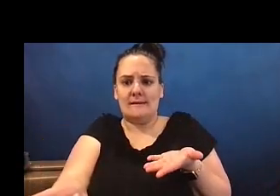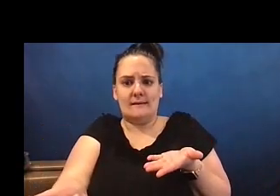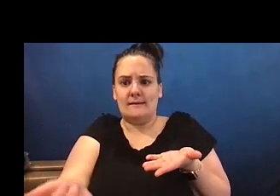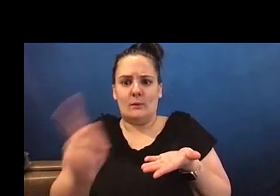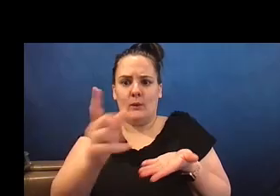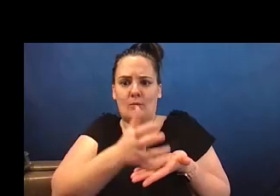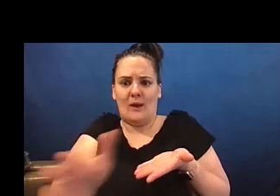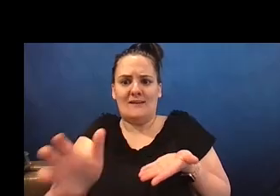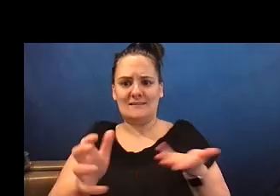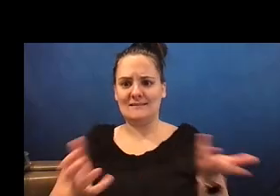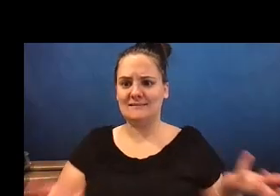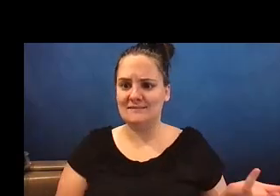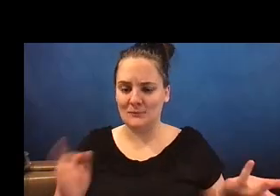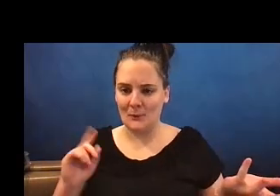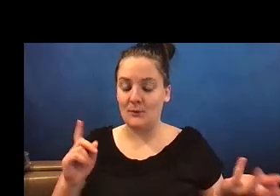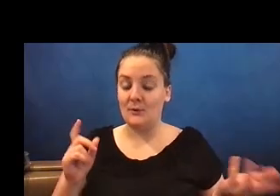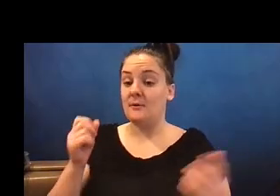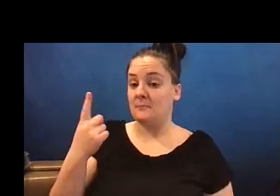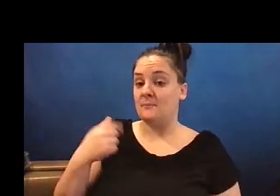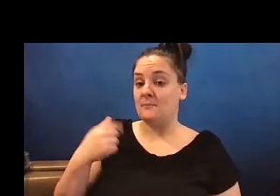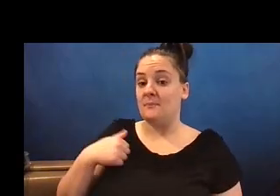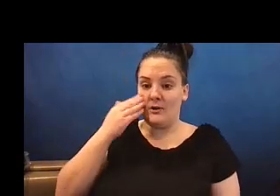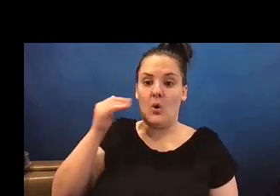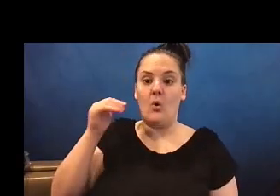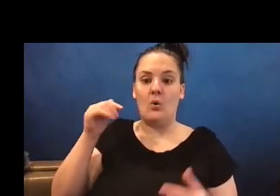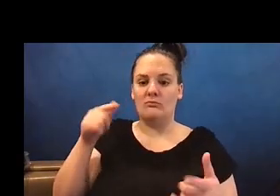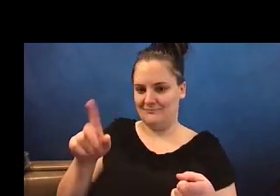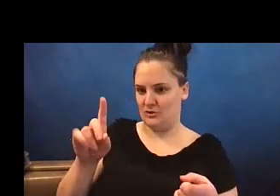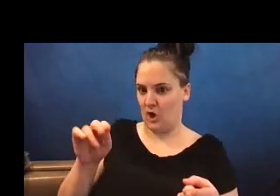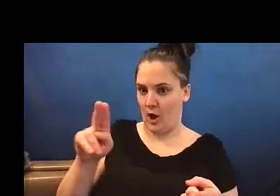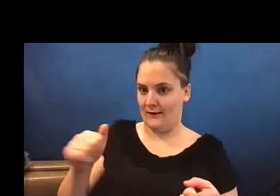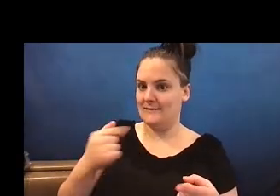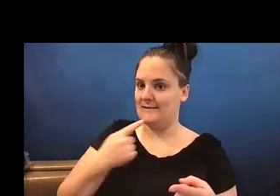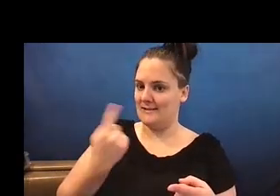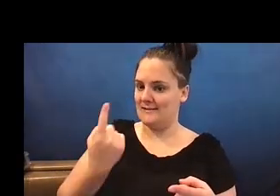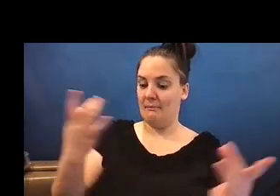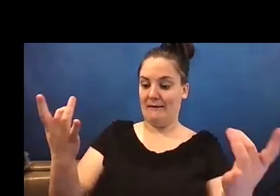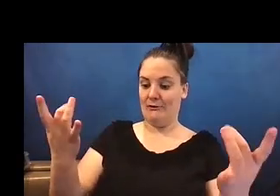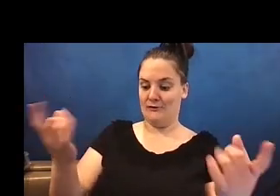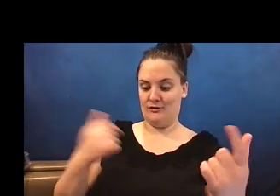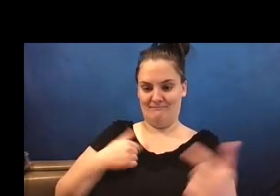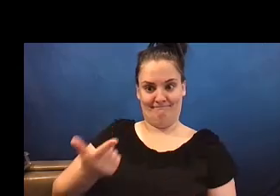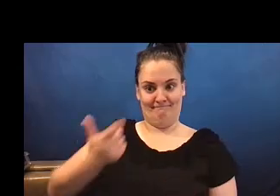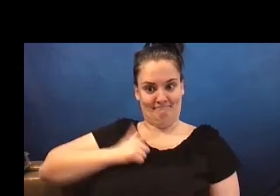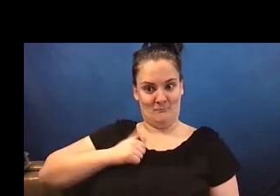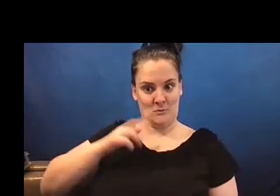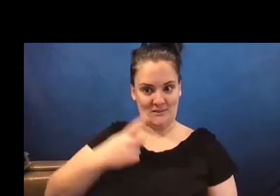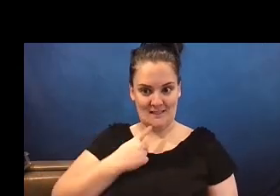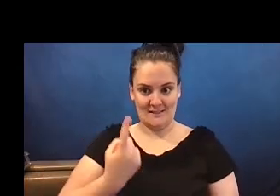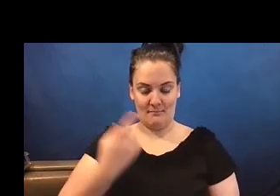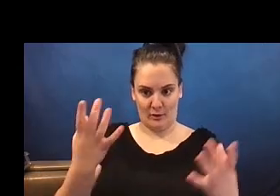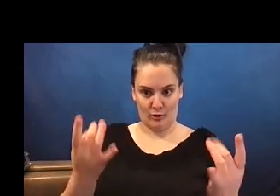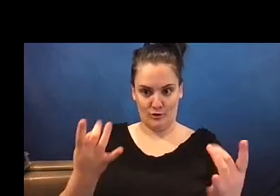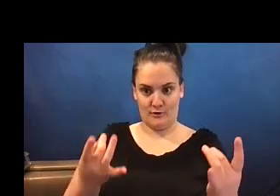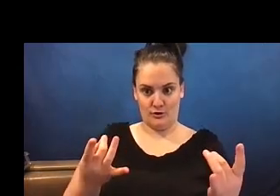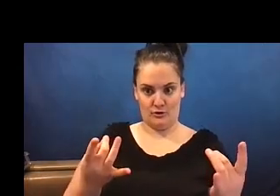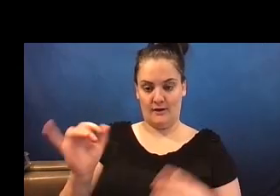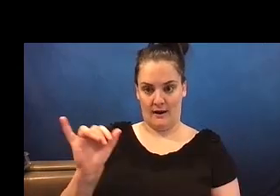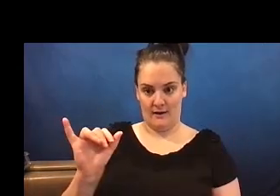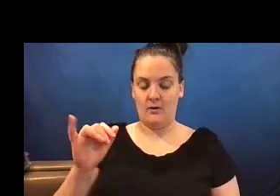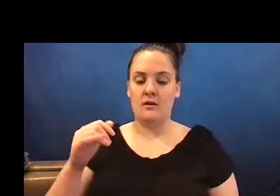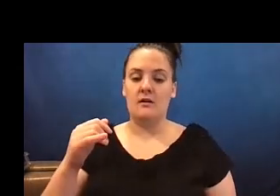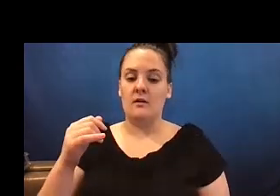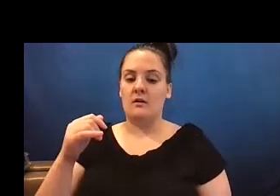that's controversial. I'll say it as well. There is plenty of money in healthcare to take care of everybody and provide and continue to provide